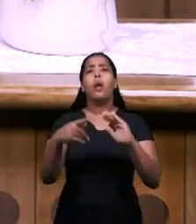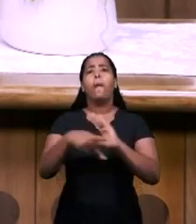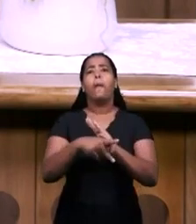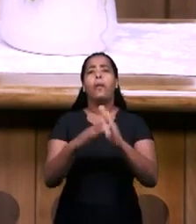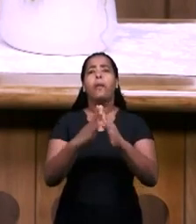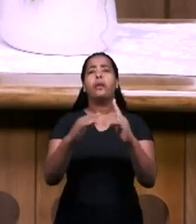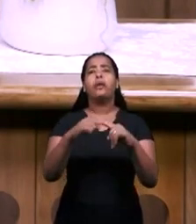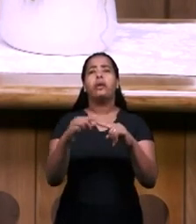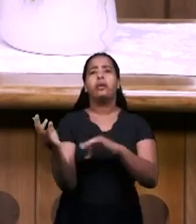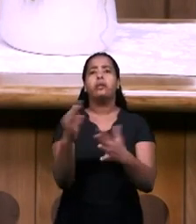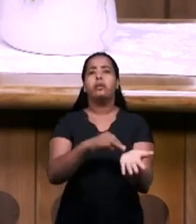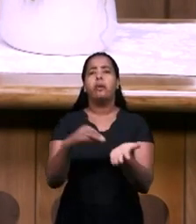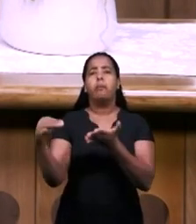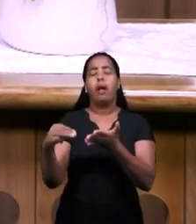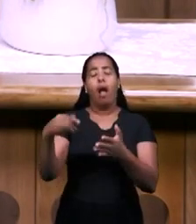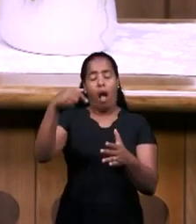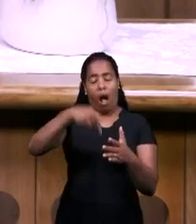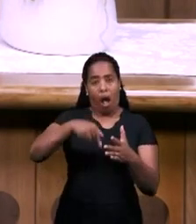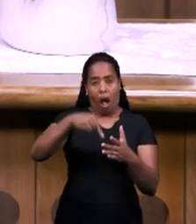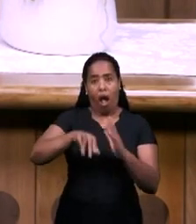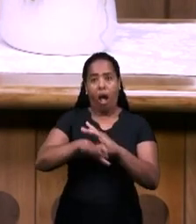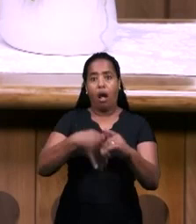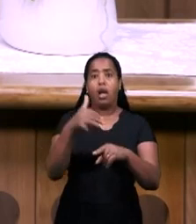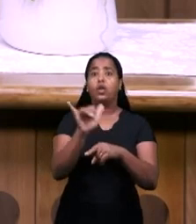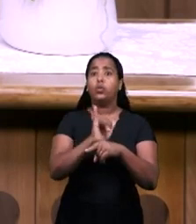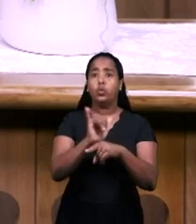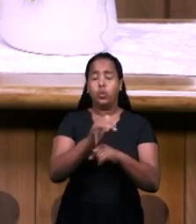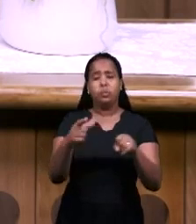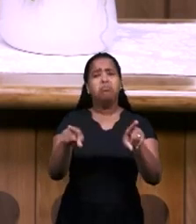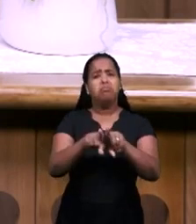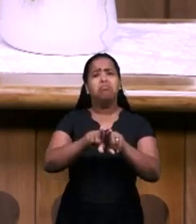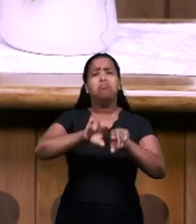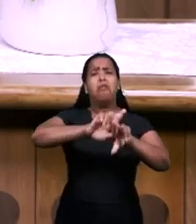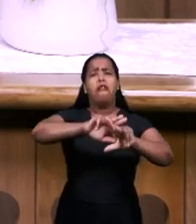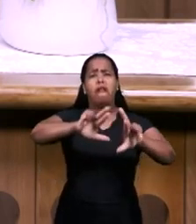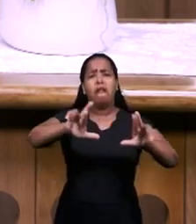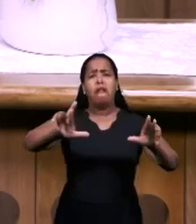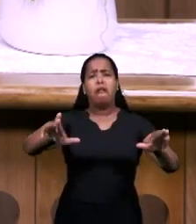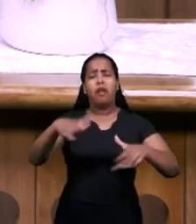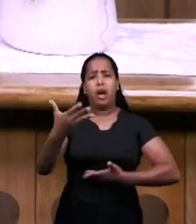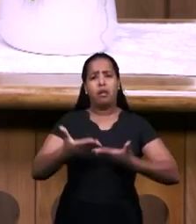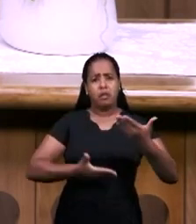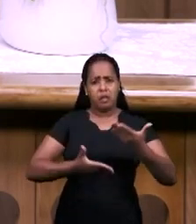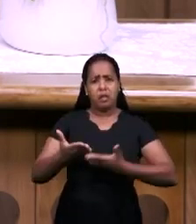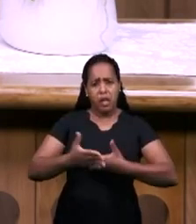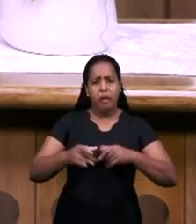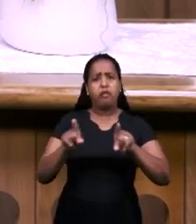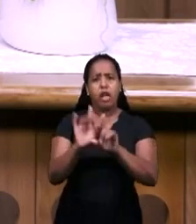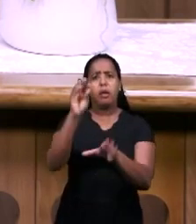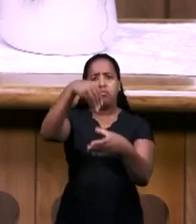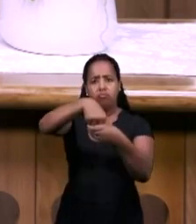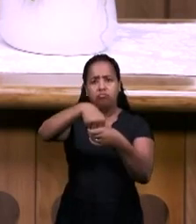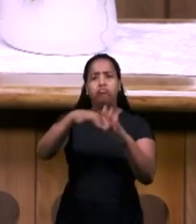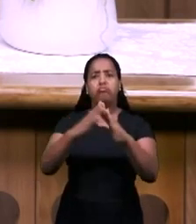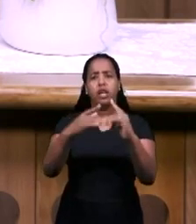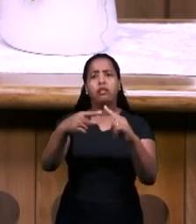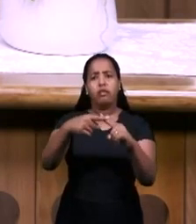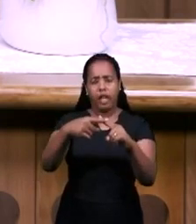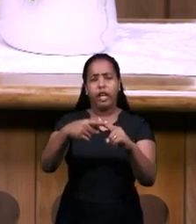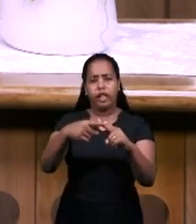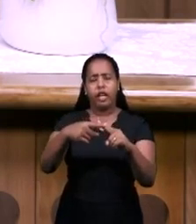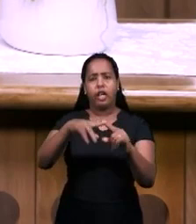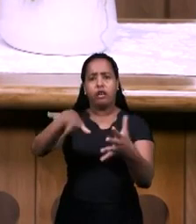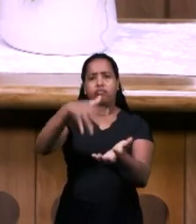Church here through our channel on YouTube, and also many brethren who are watching inside of our churches with it being transmitted